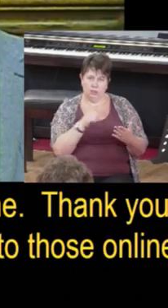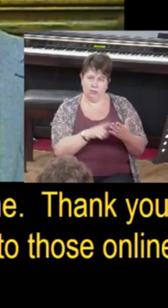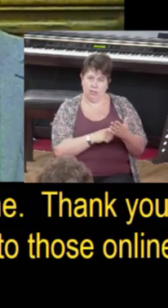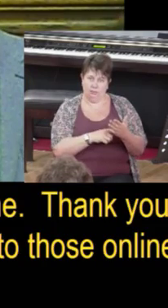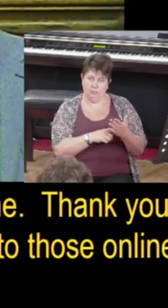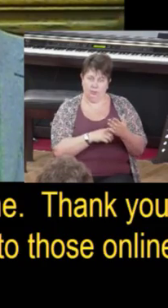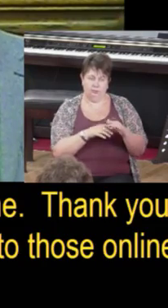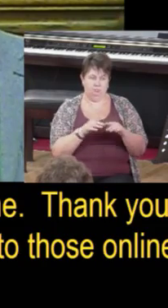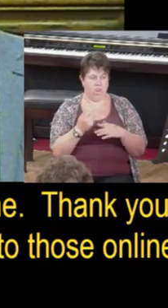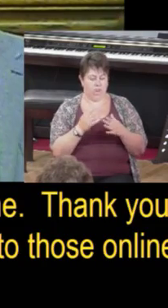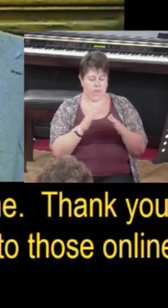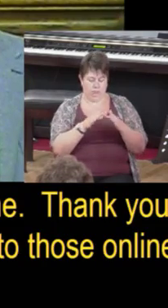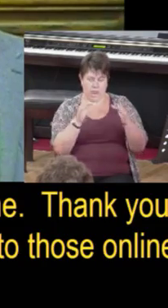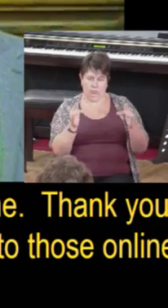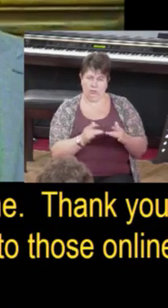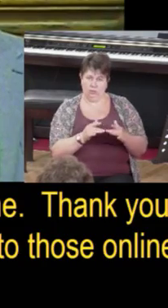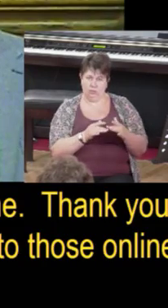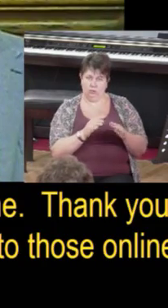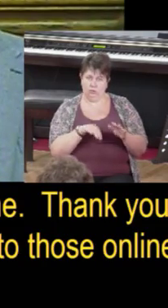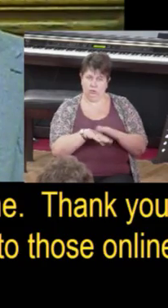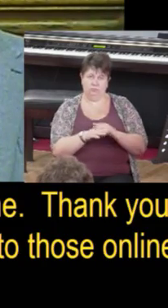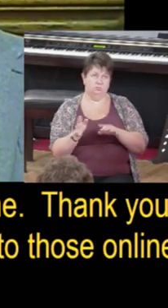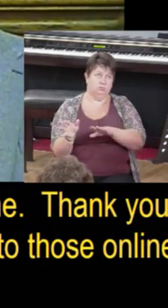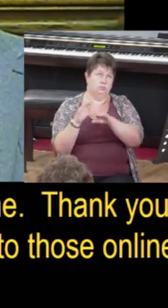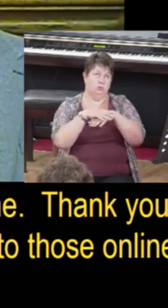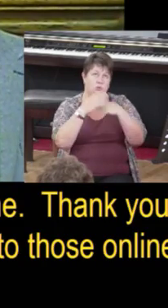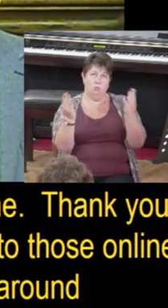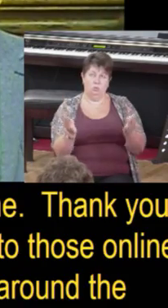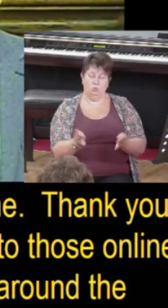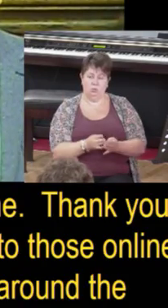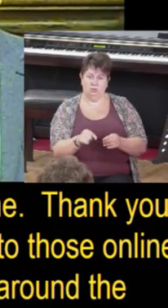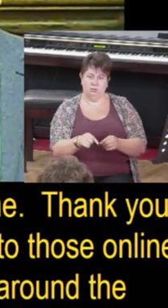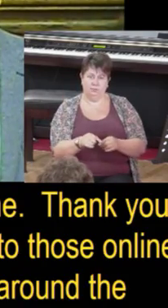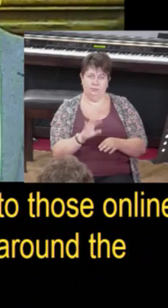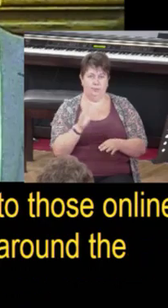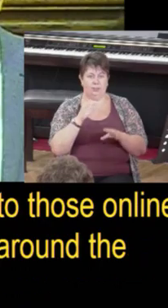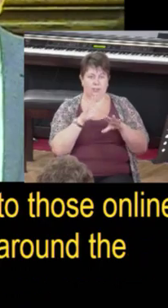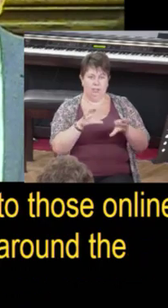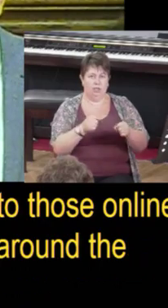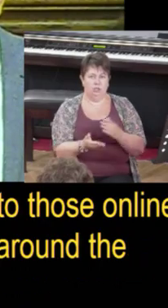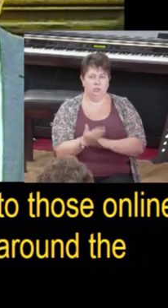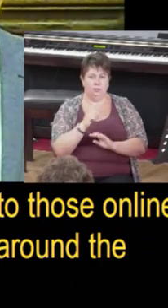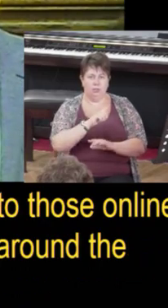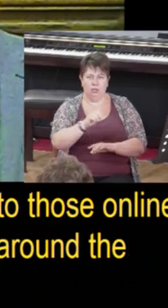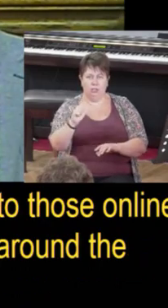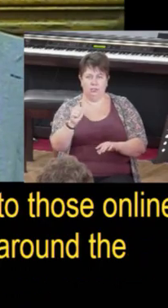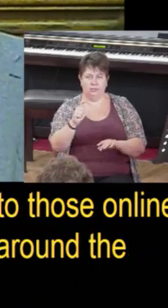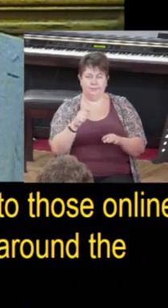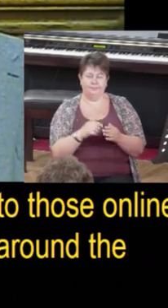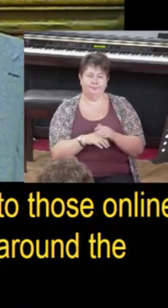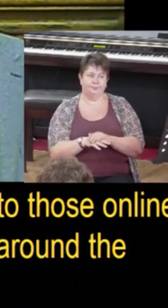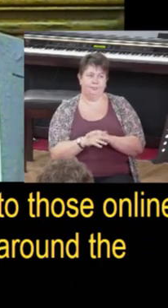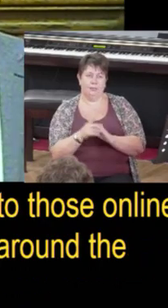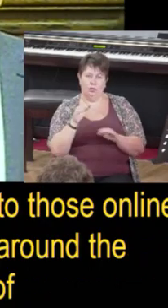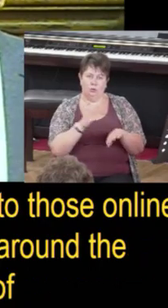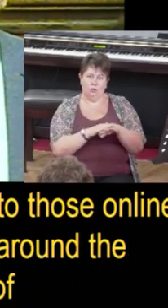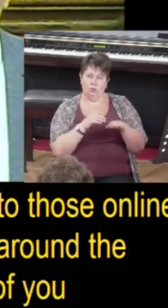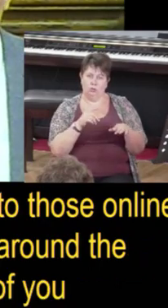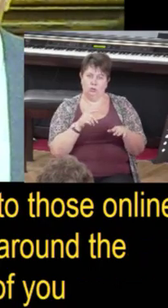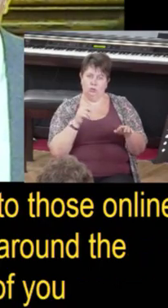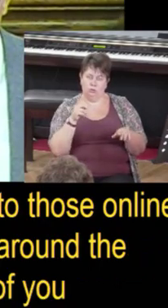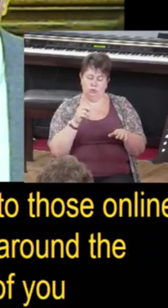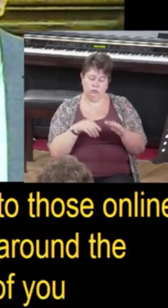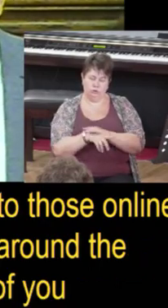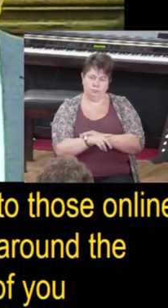world. We know that some of you don't join us live, but perhaps catch up later on in the week. But nevertheless,